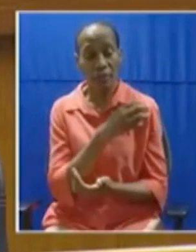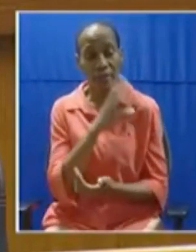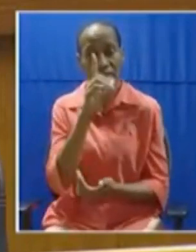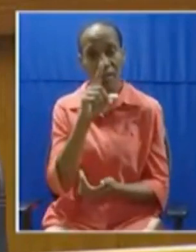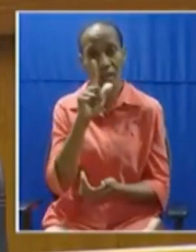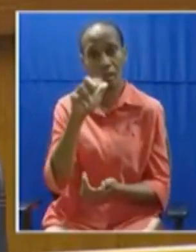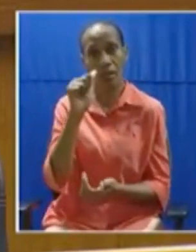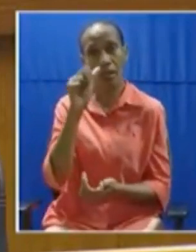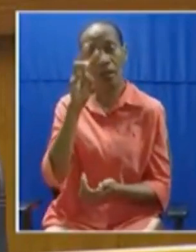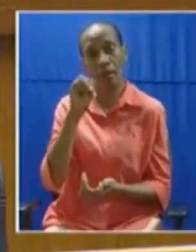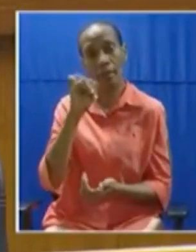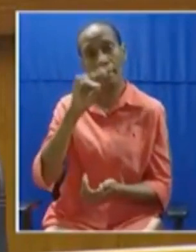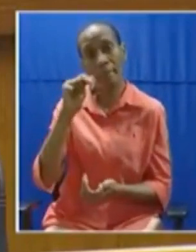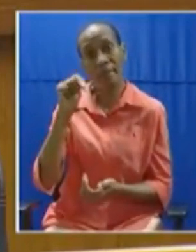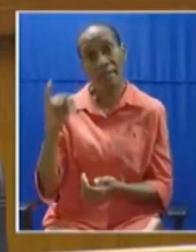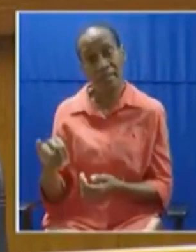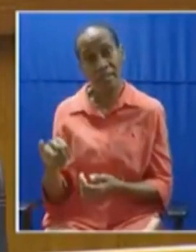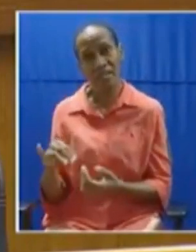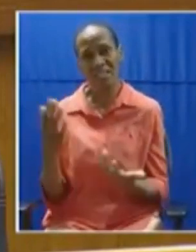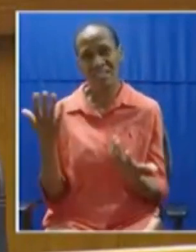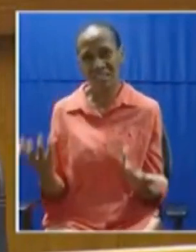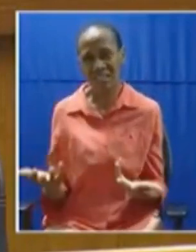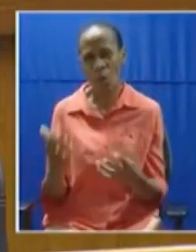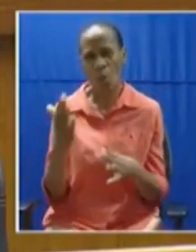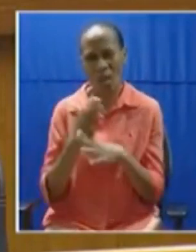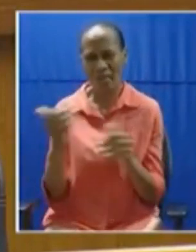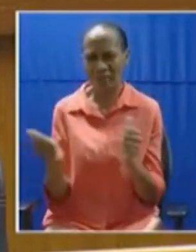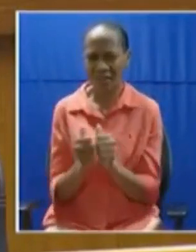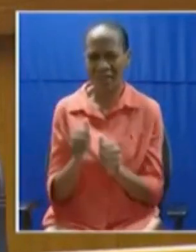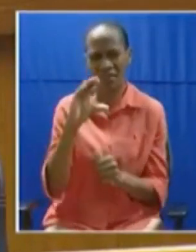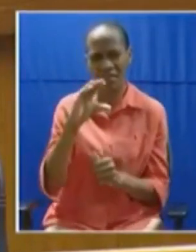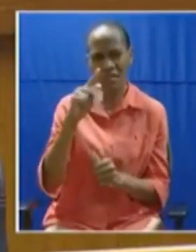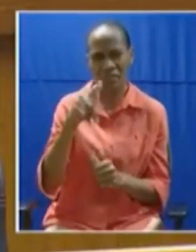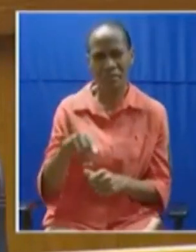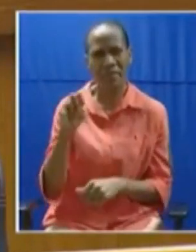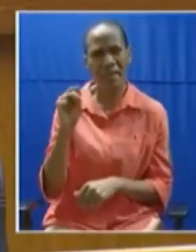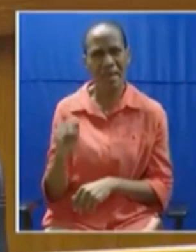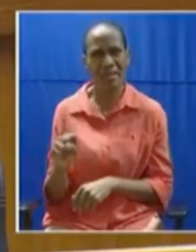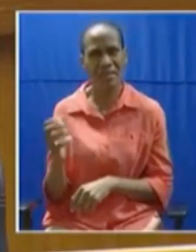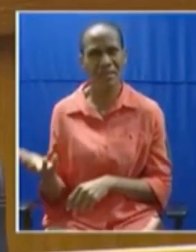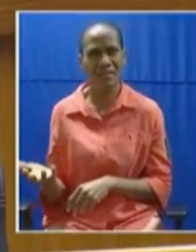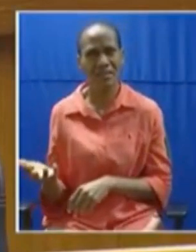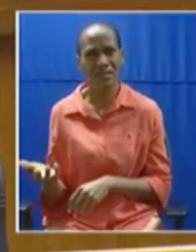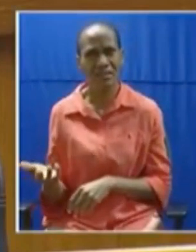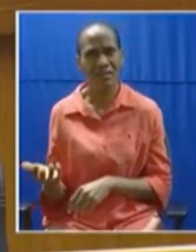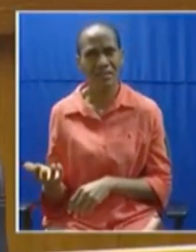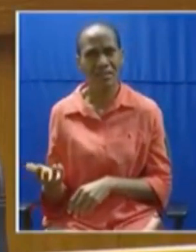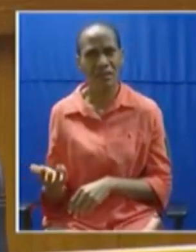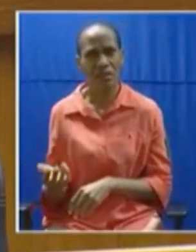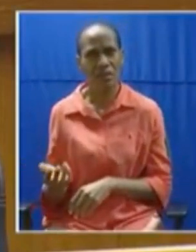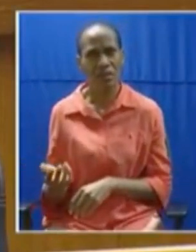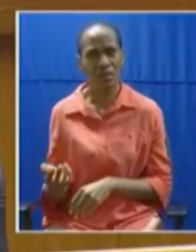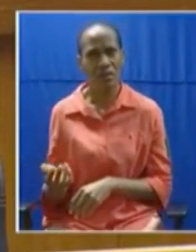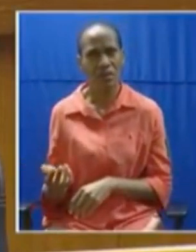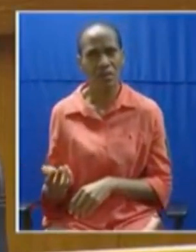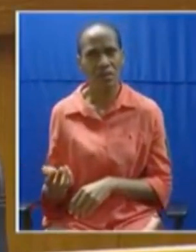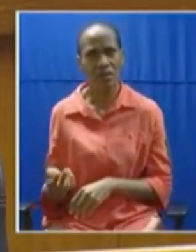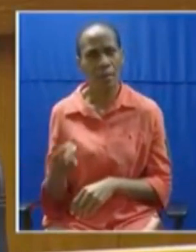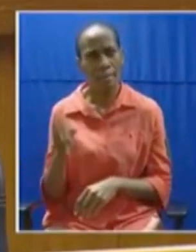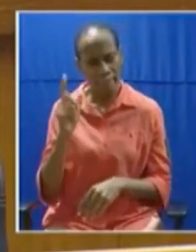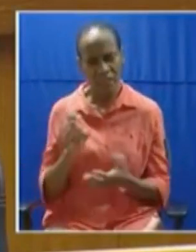grant payments through her dodgy deals with CPS. Why didn't you fire the minister, Mr.